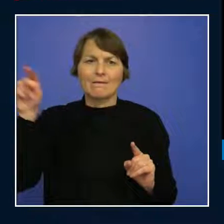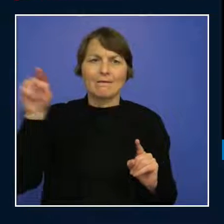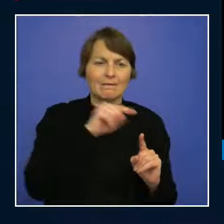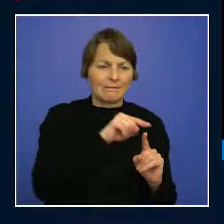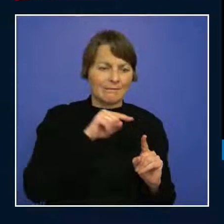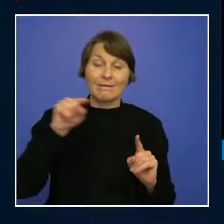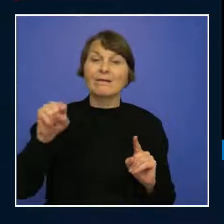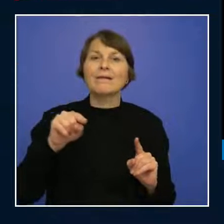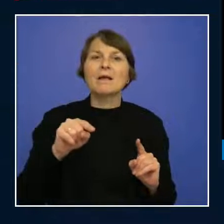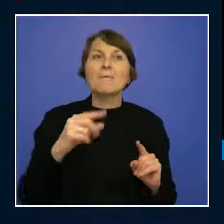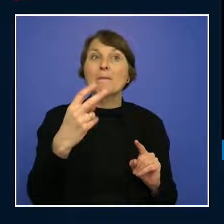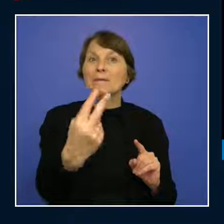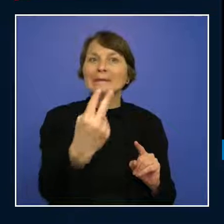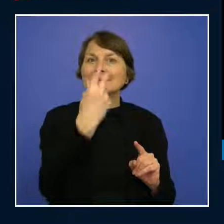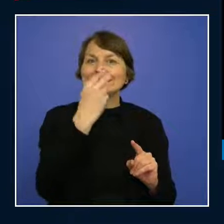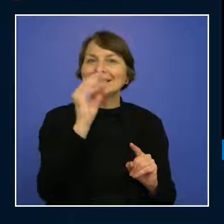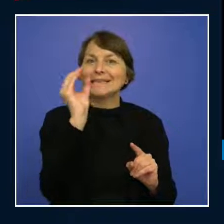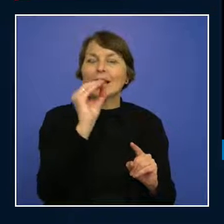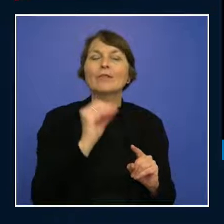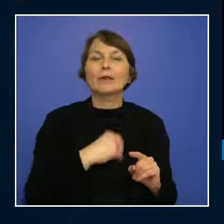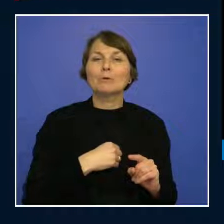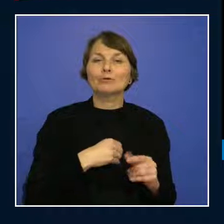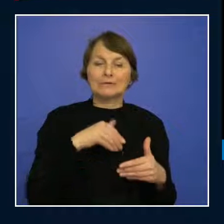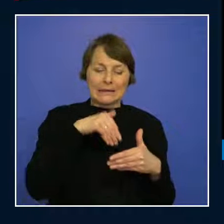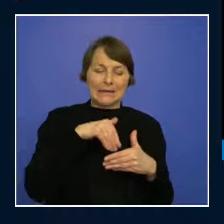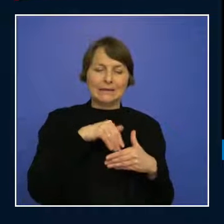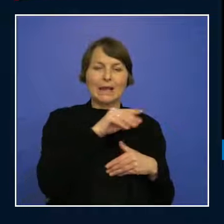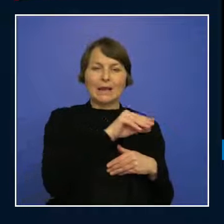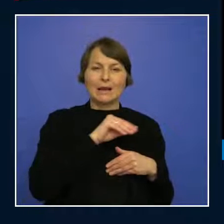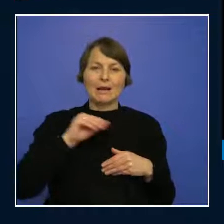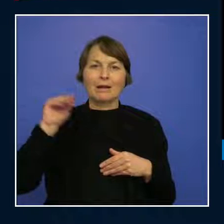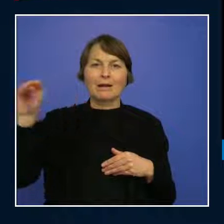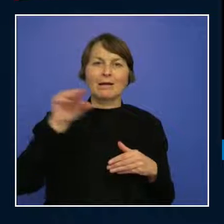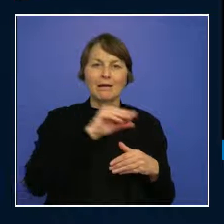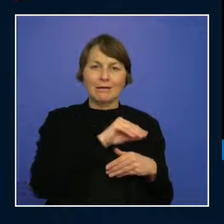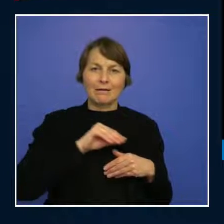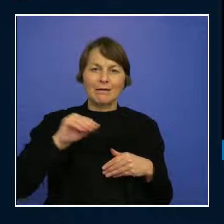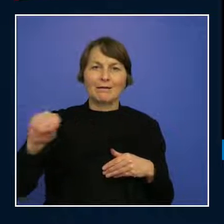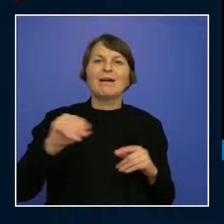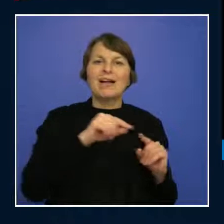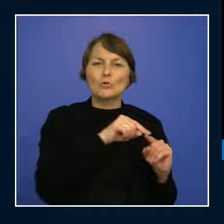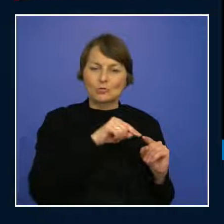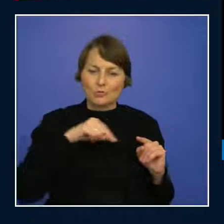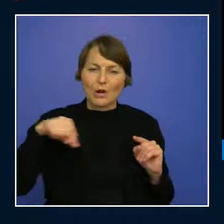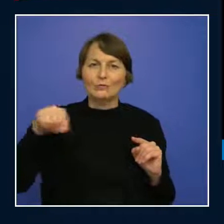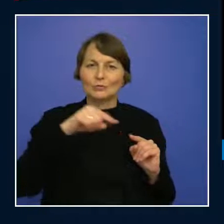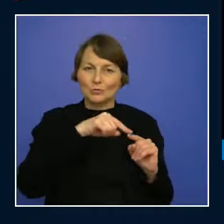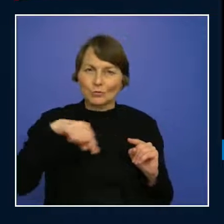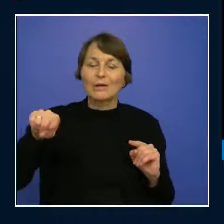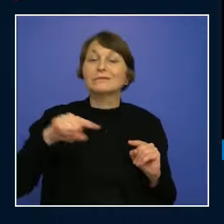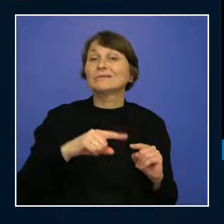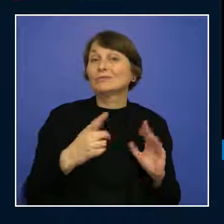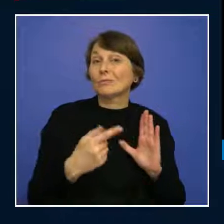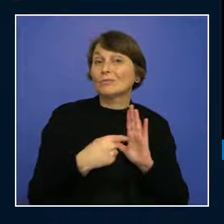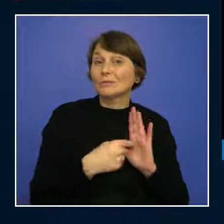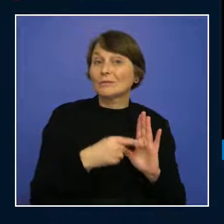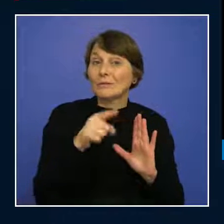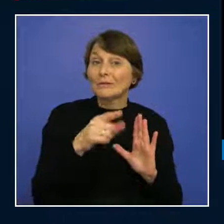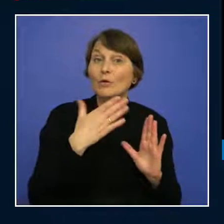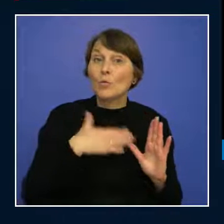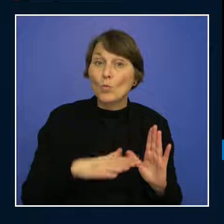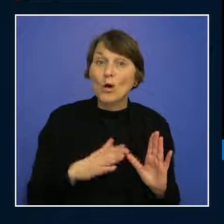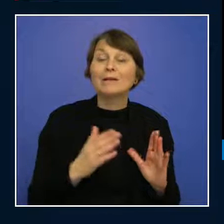migration and have any outages within it. It's also there for if you want to provide services across multiple